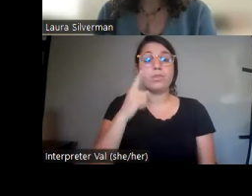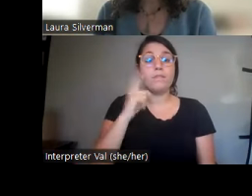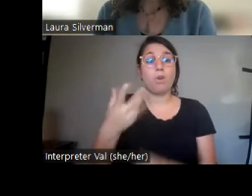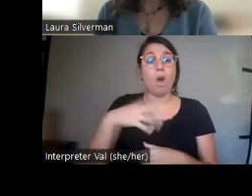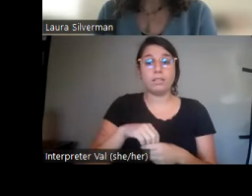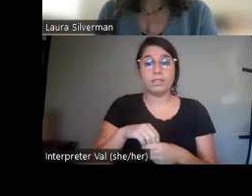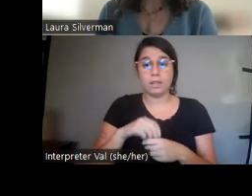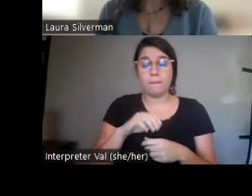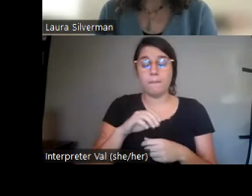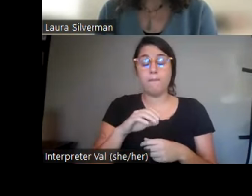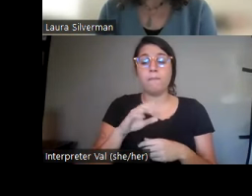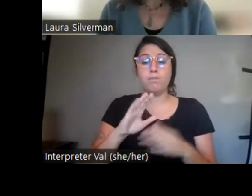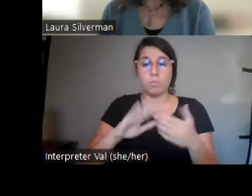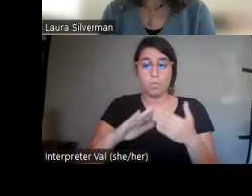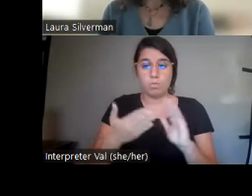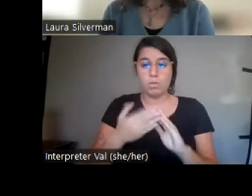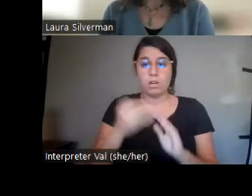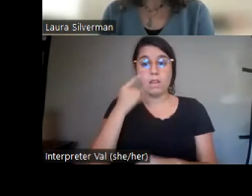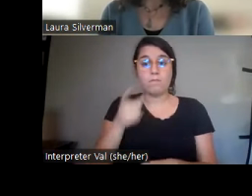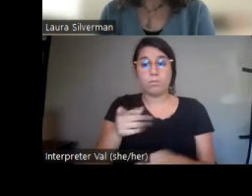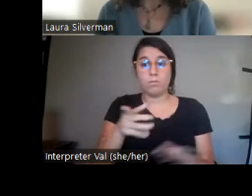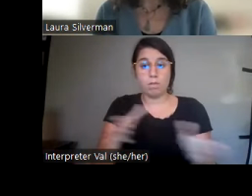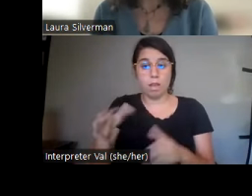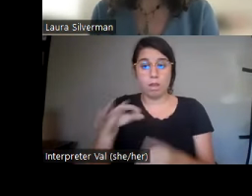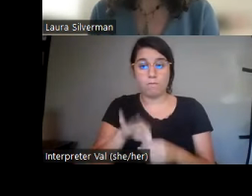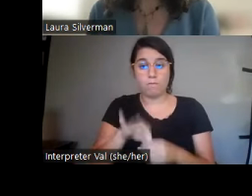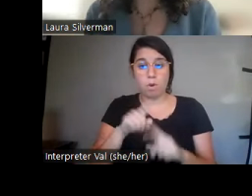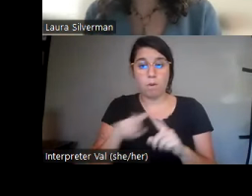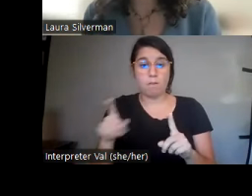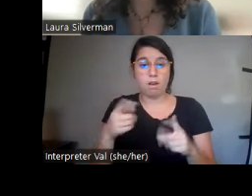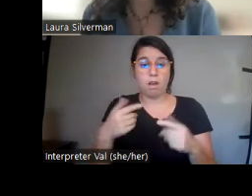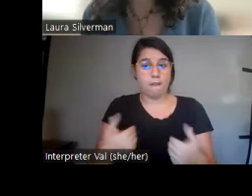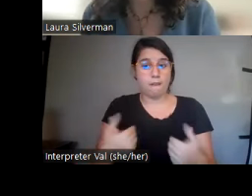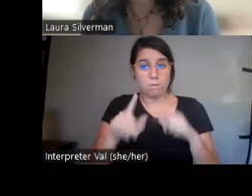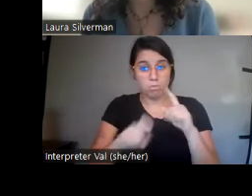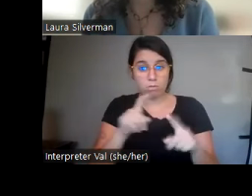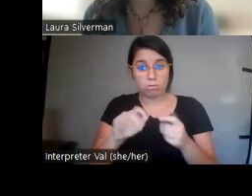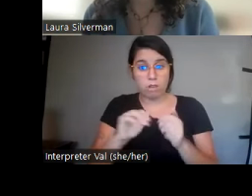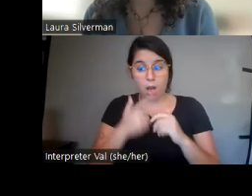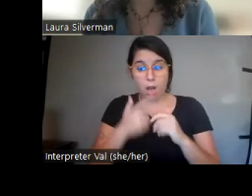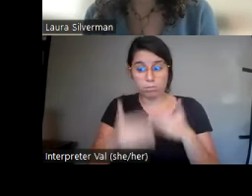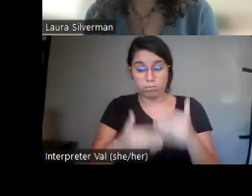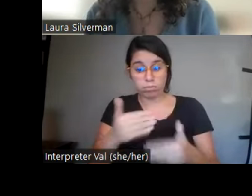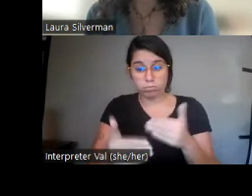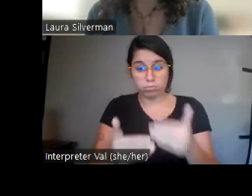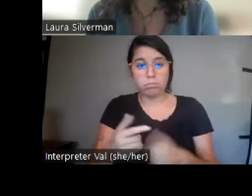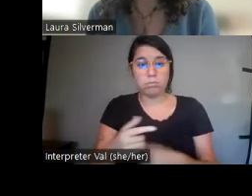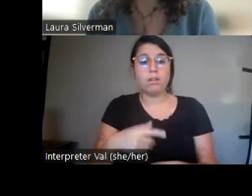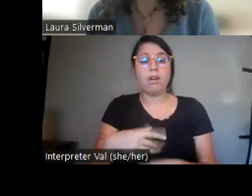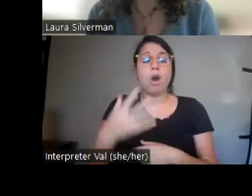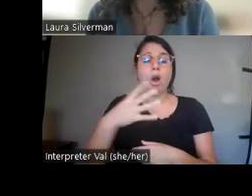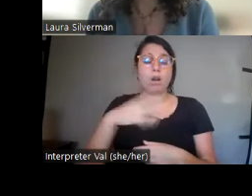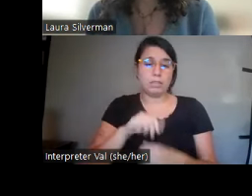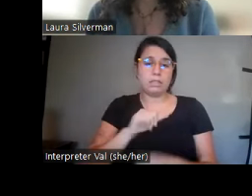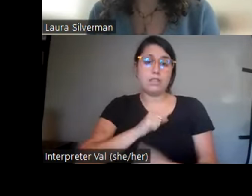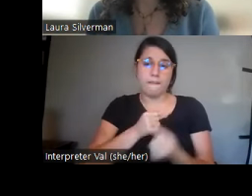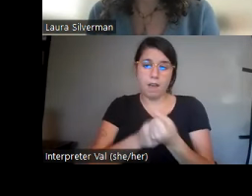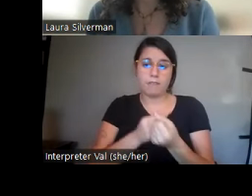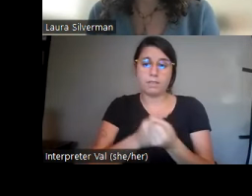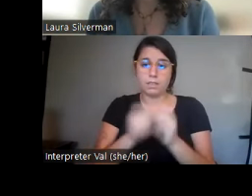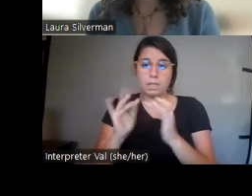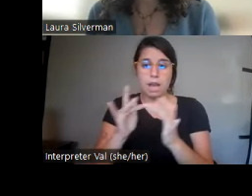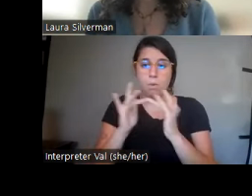community, if you are planning to vote but still have questions about how to proceed, the Autistic Self-Advocacy Network